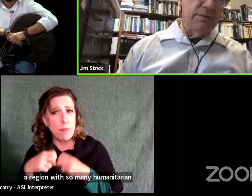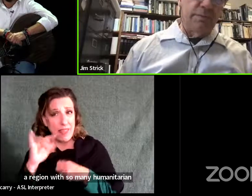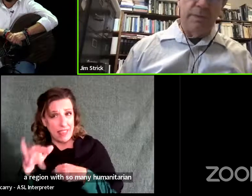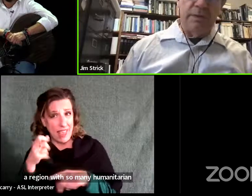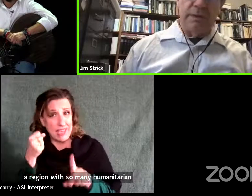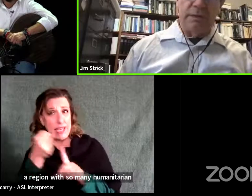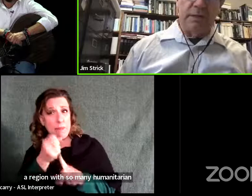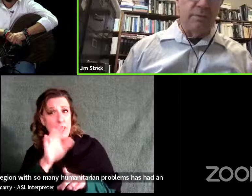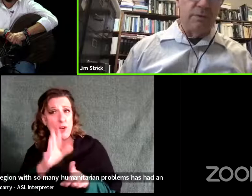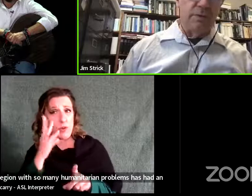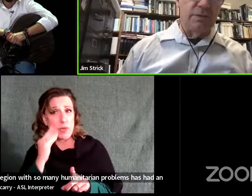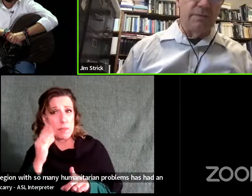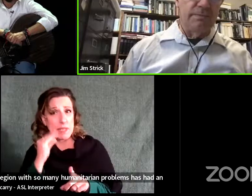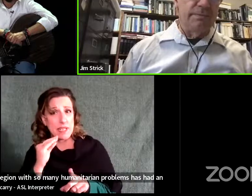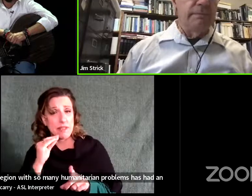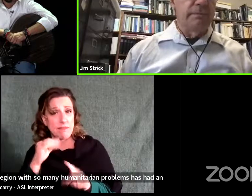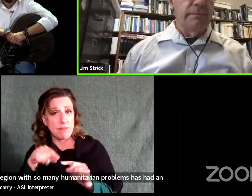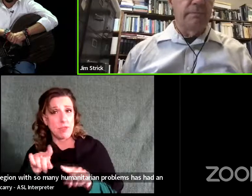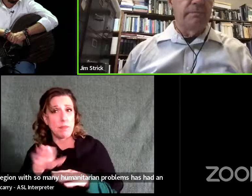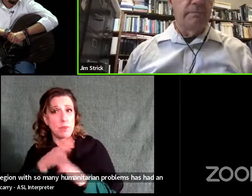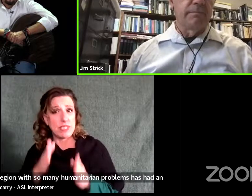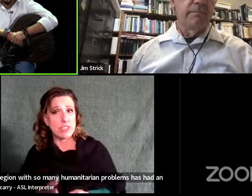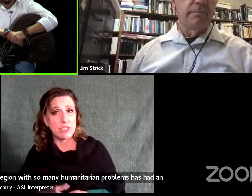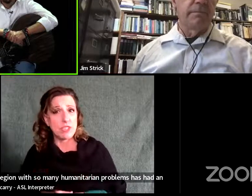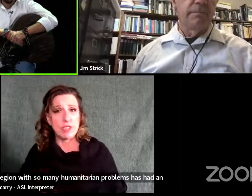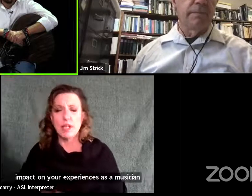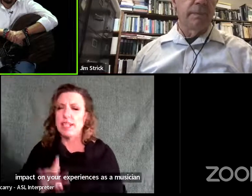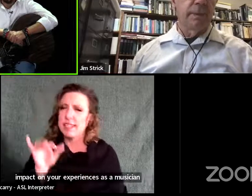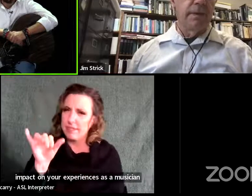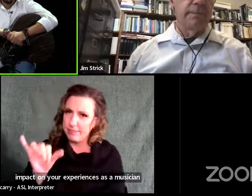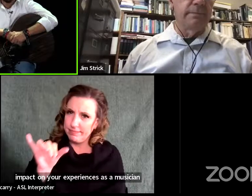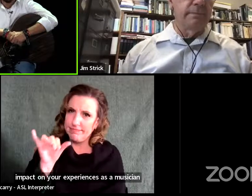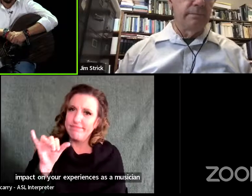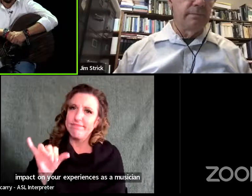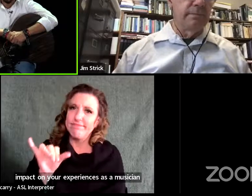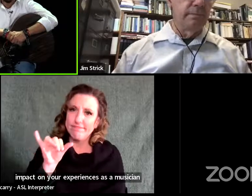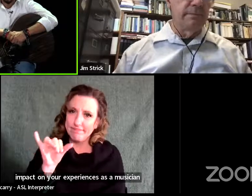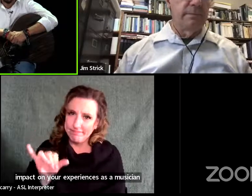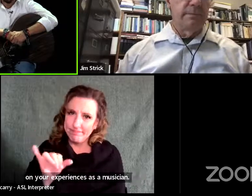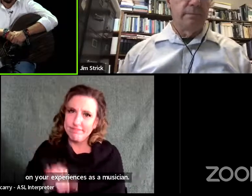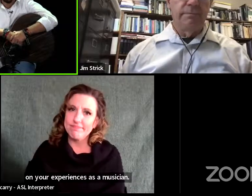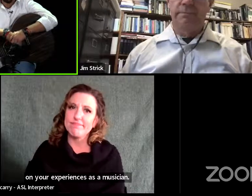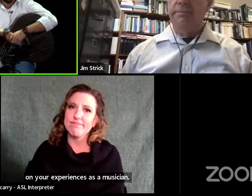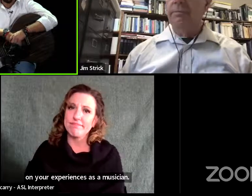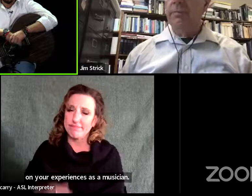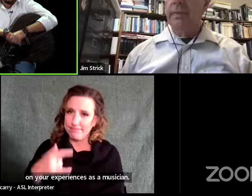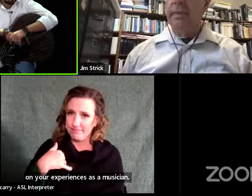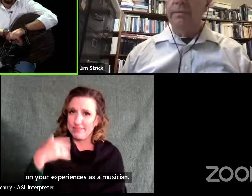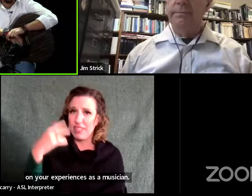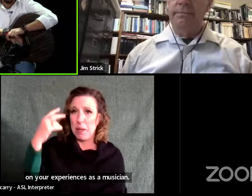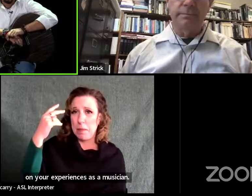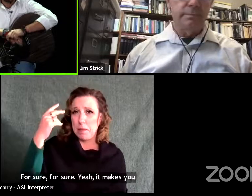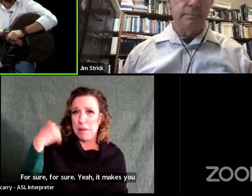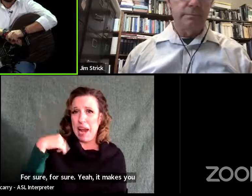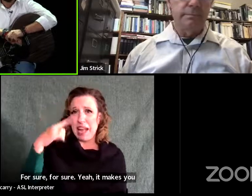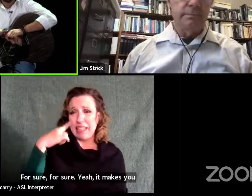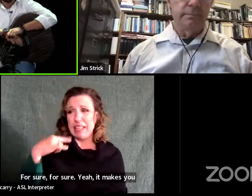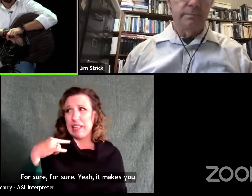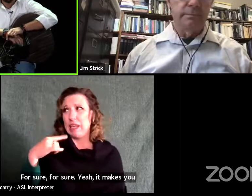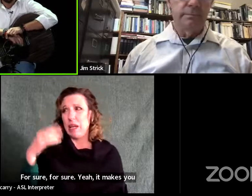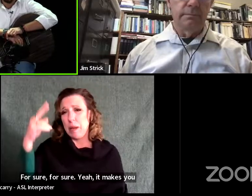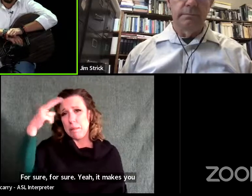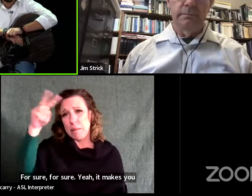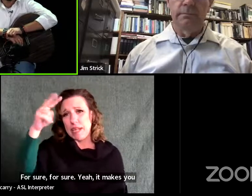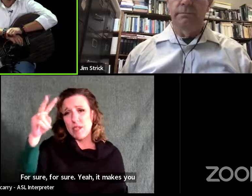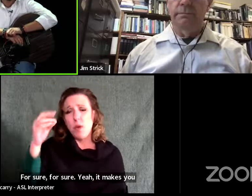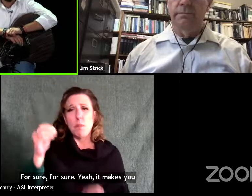on your experiences as a musician. For sure, for sure, yeah. It makes you more sensitive